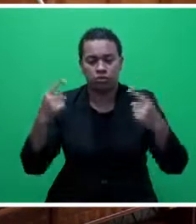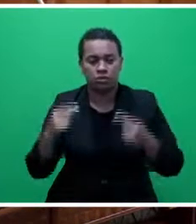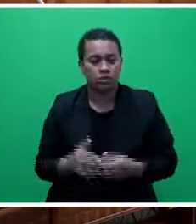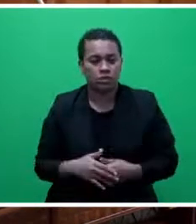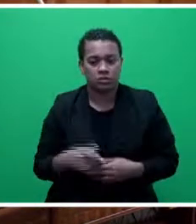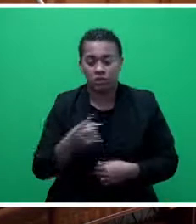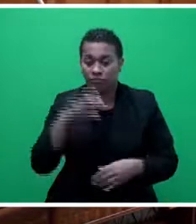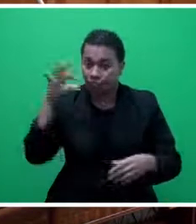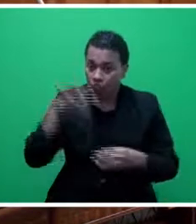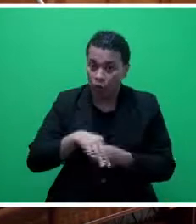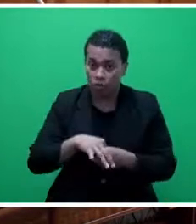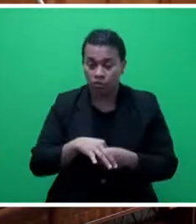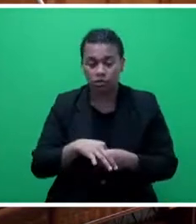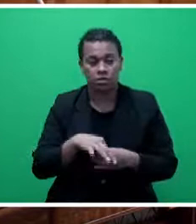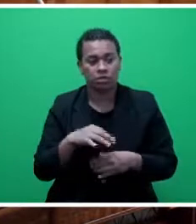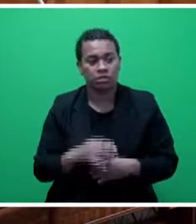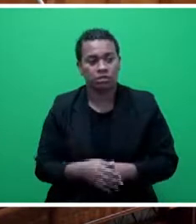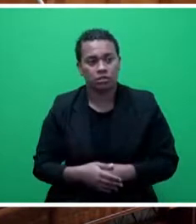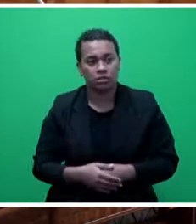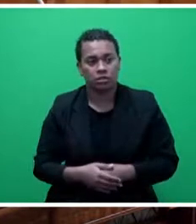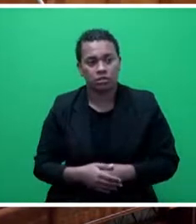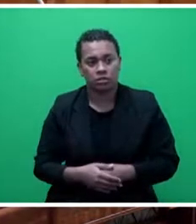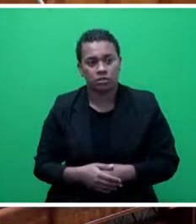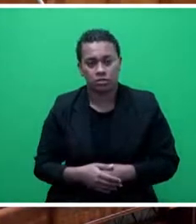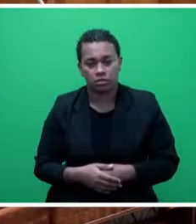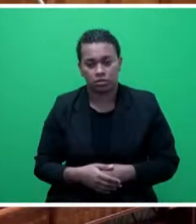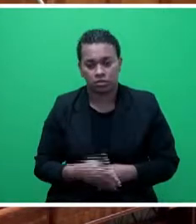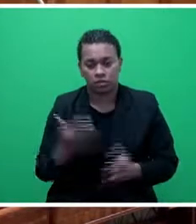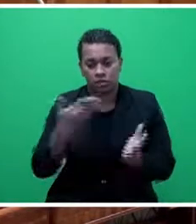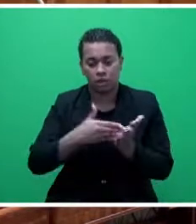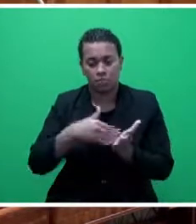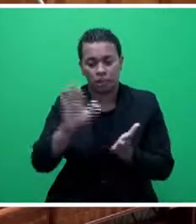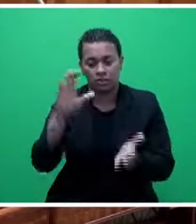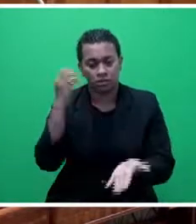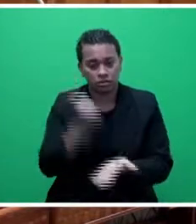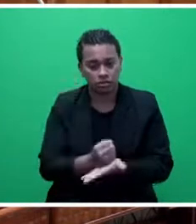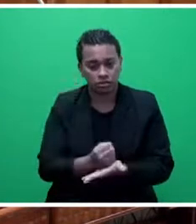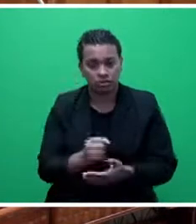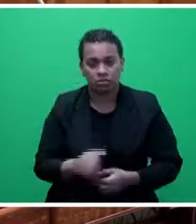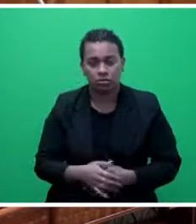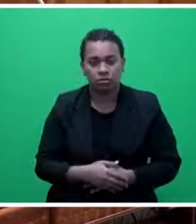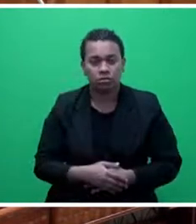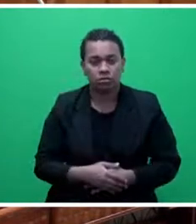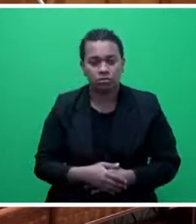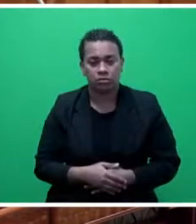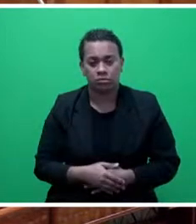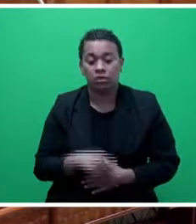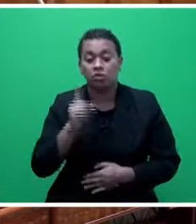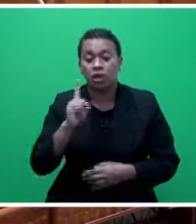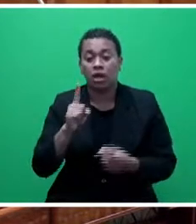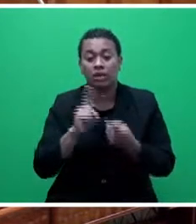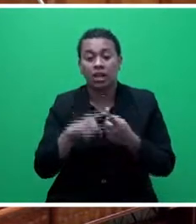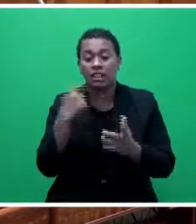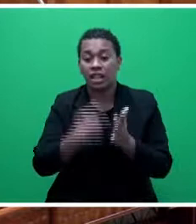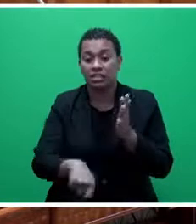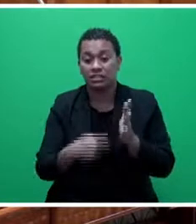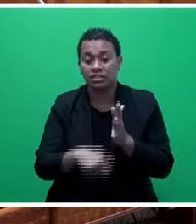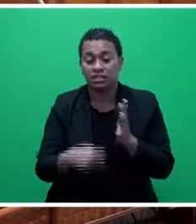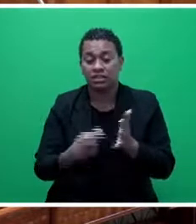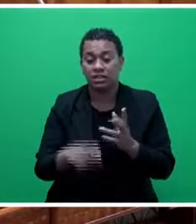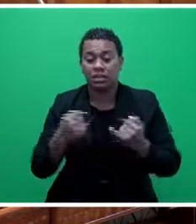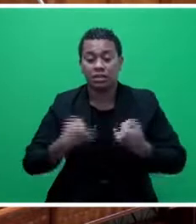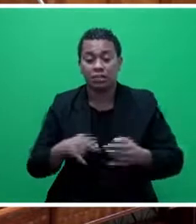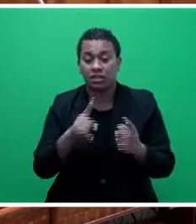upon, and be passed. 1. Tax Administration Budget Amendment